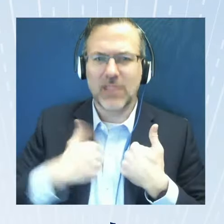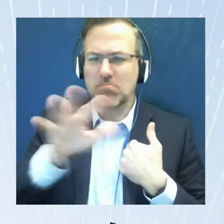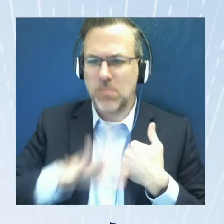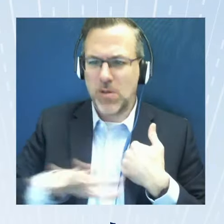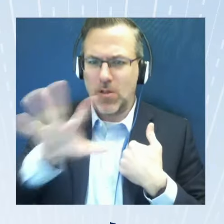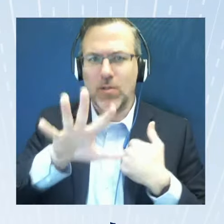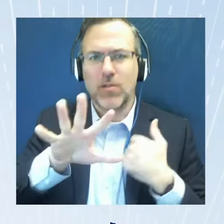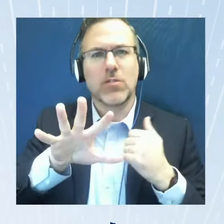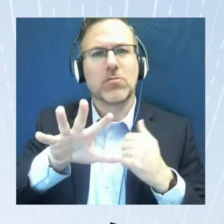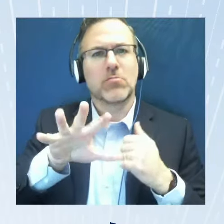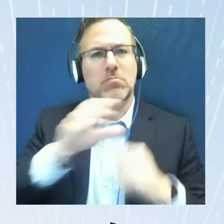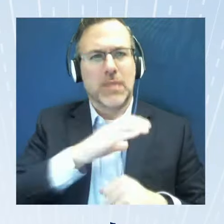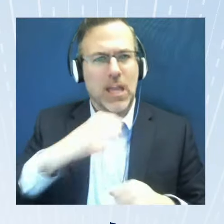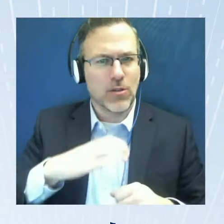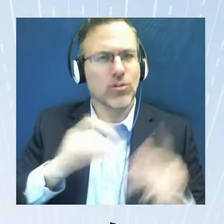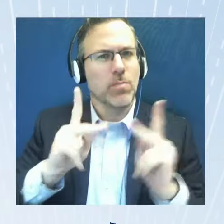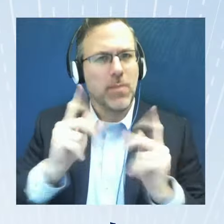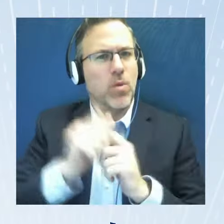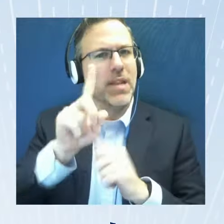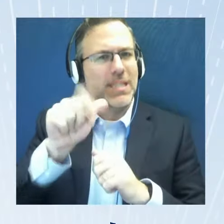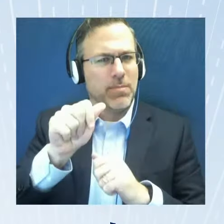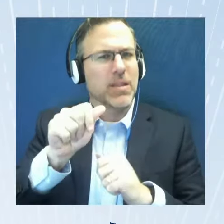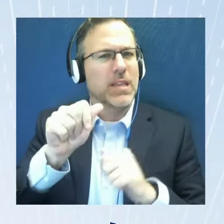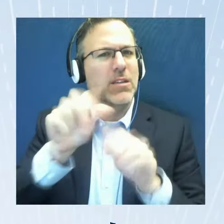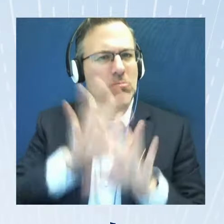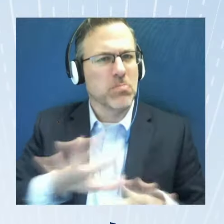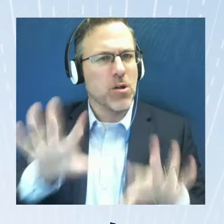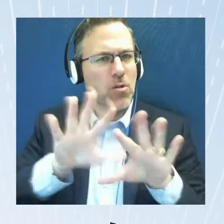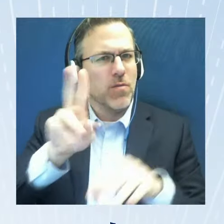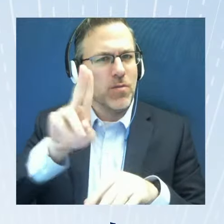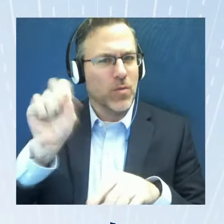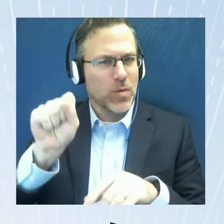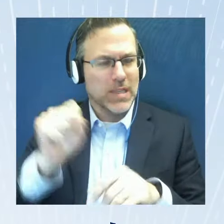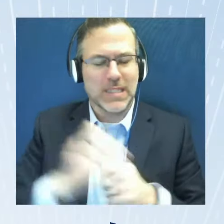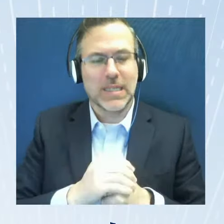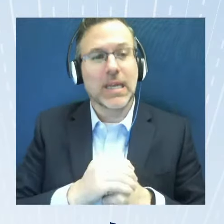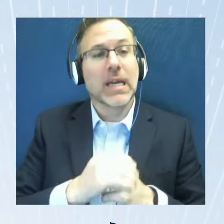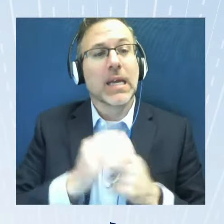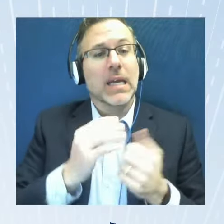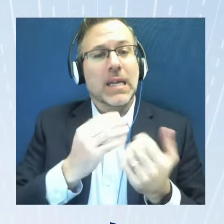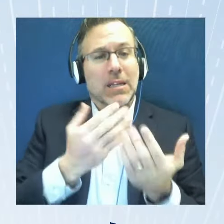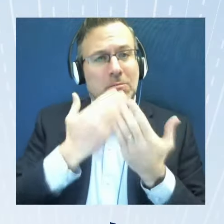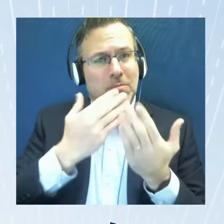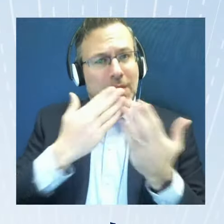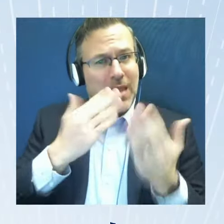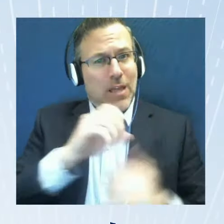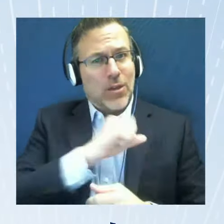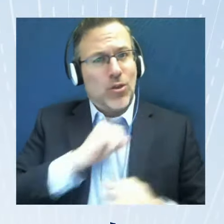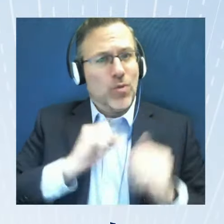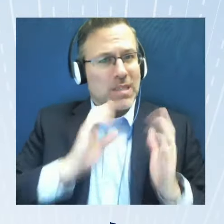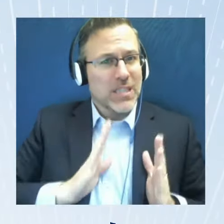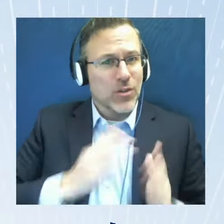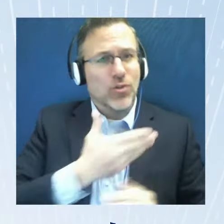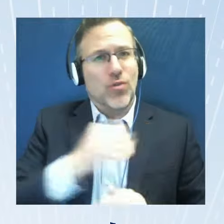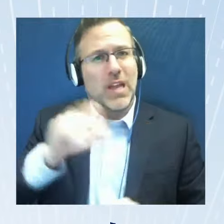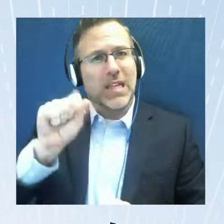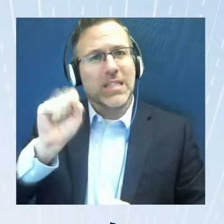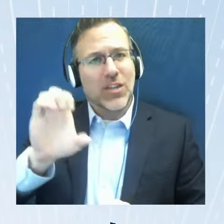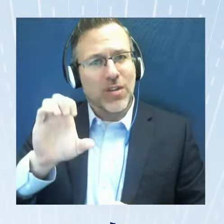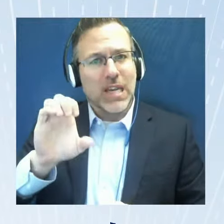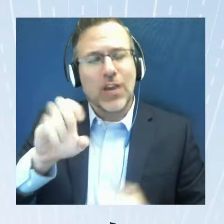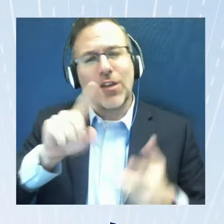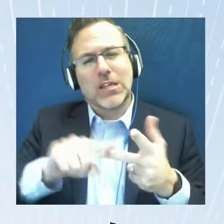Living Councils and people with disabilities across the nation. Thank you, Senator, Secretary, and Kelly, of